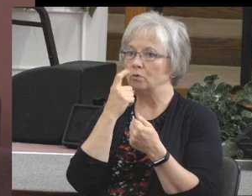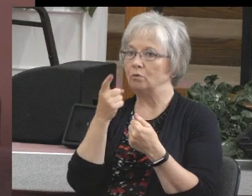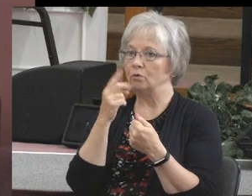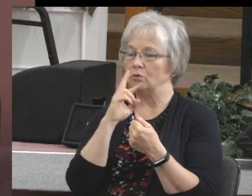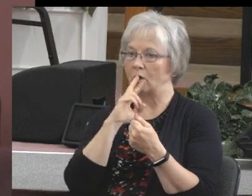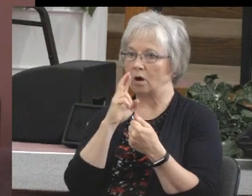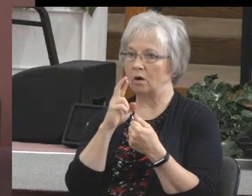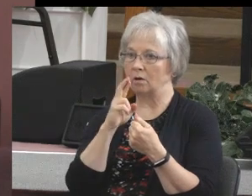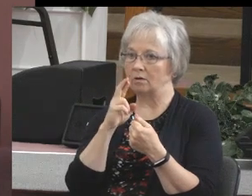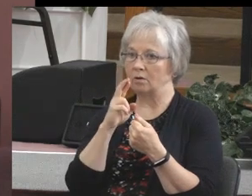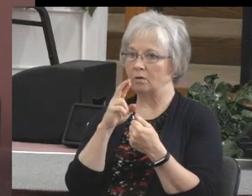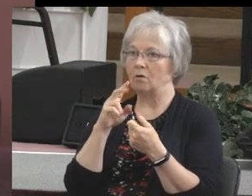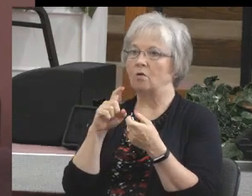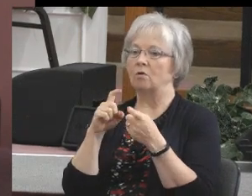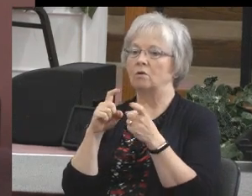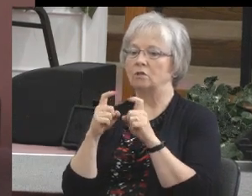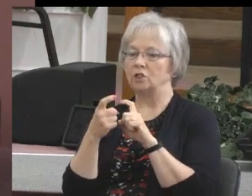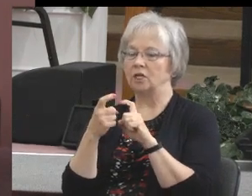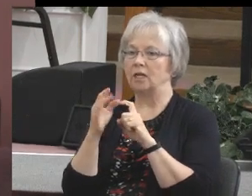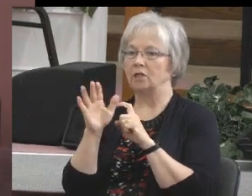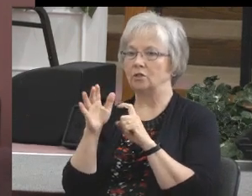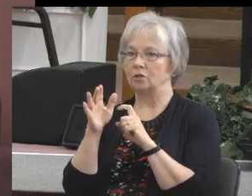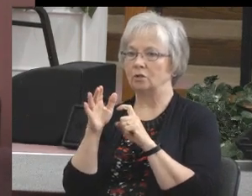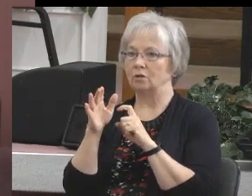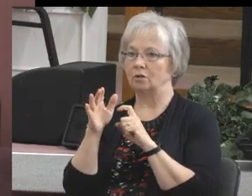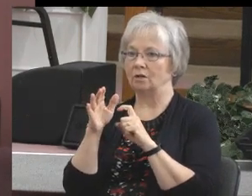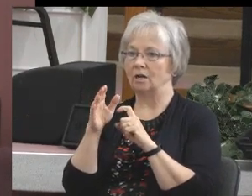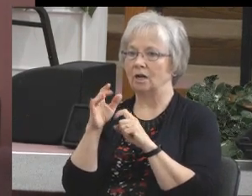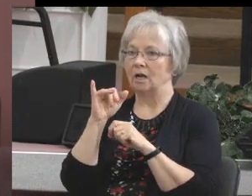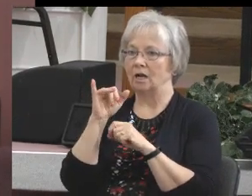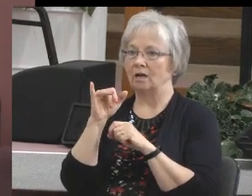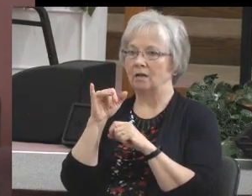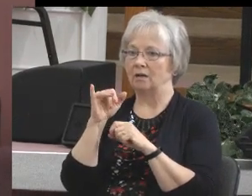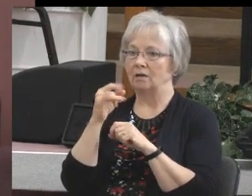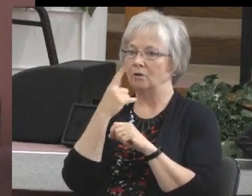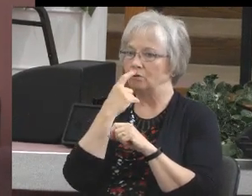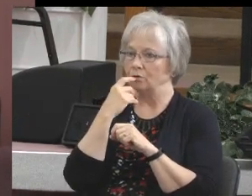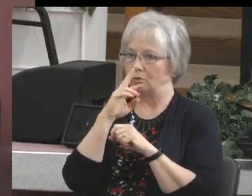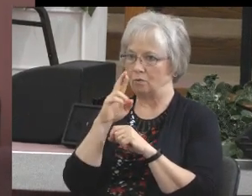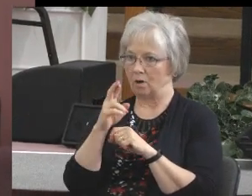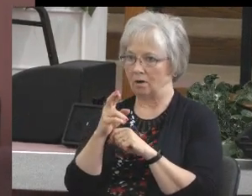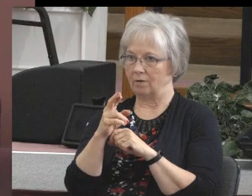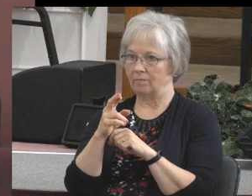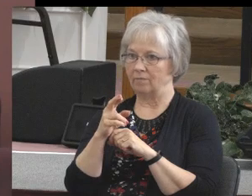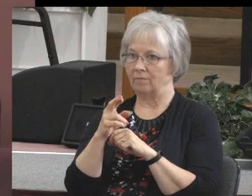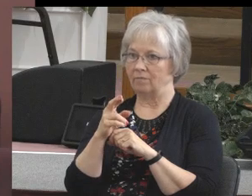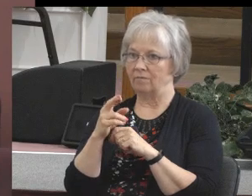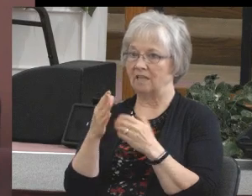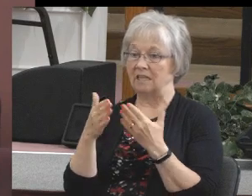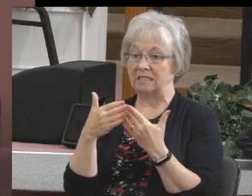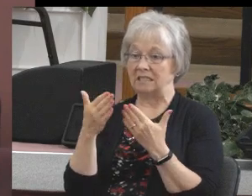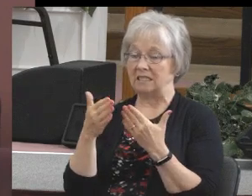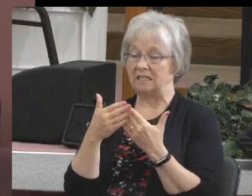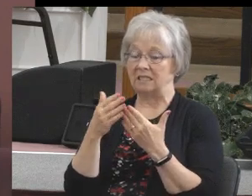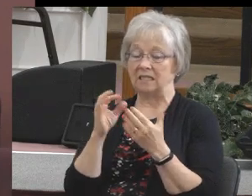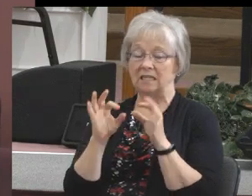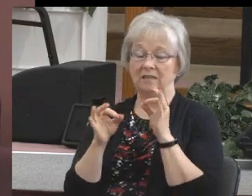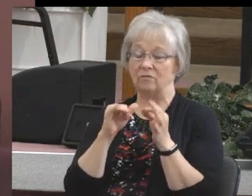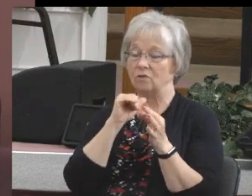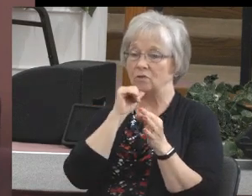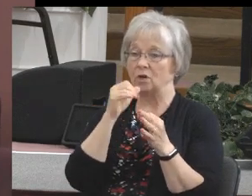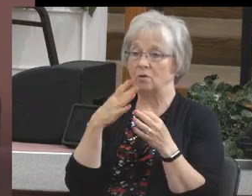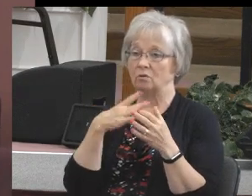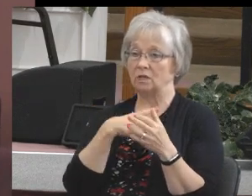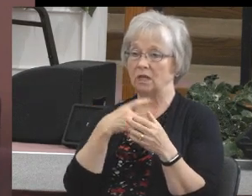identity. It's that simple. It really is. If you don't like the identity, then